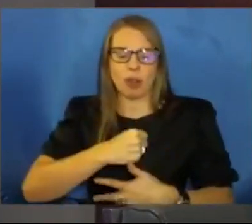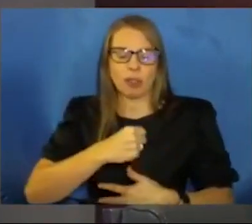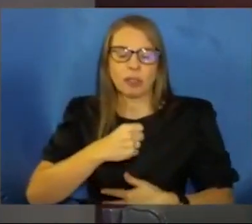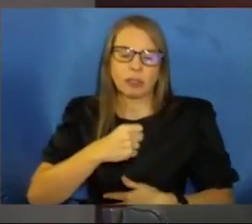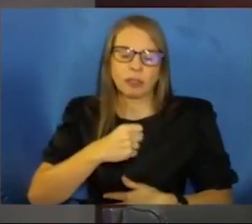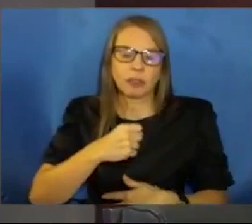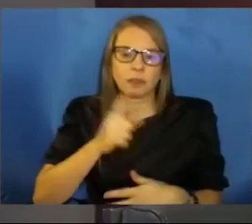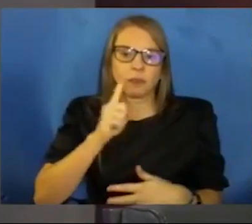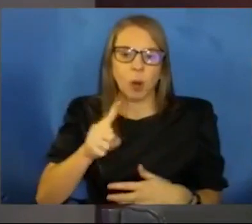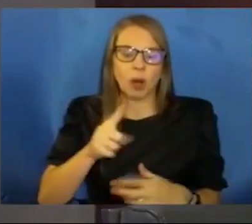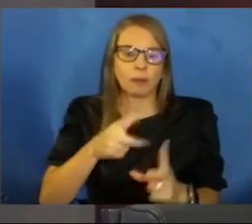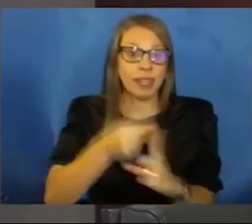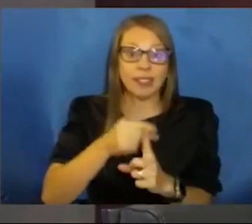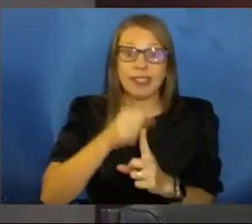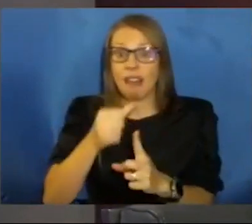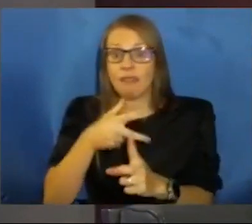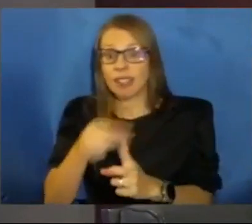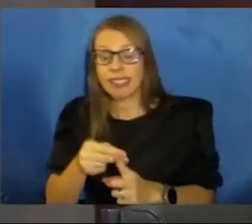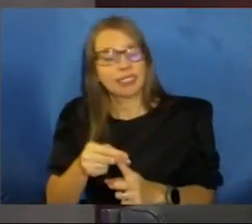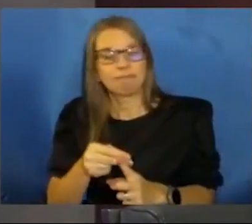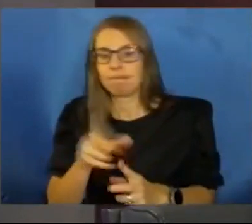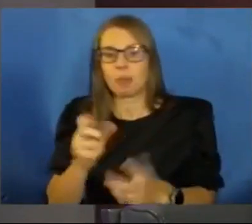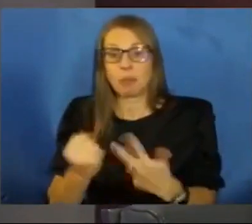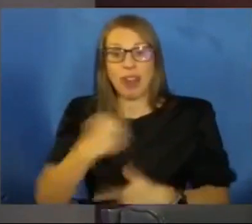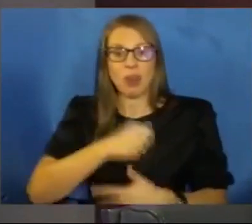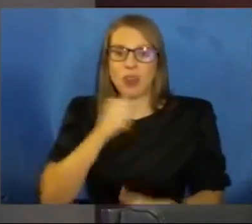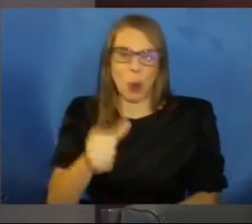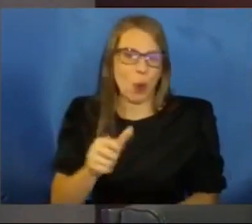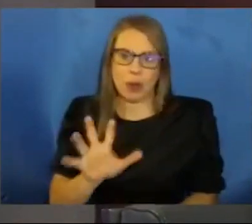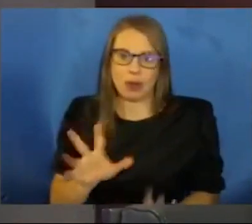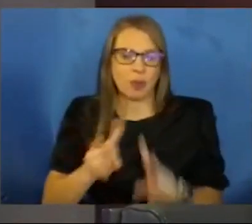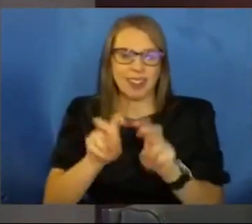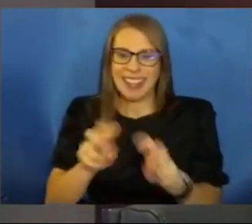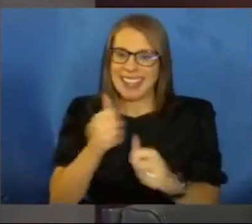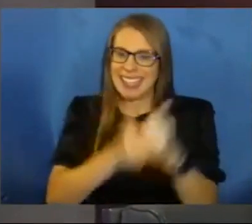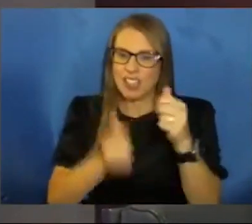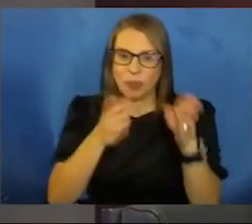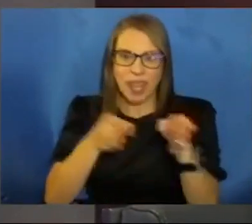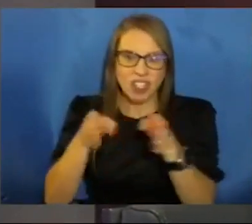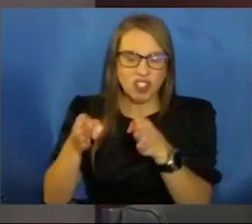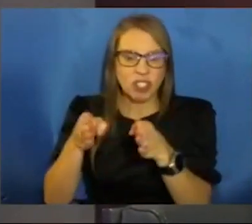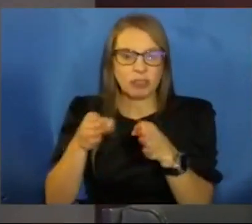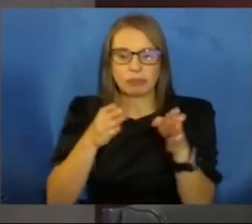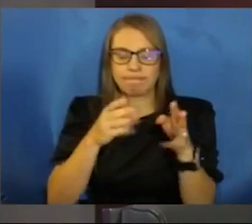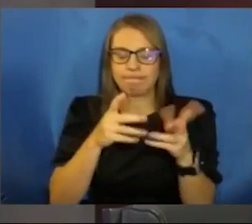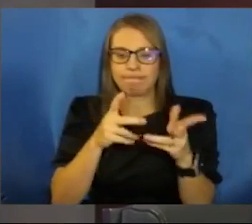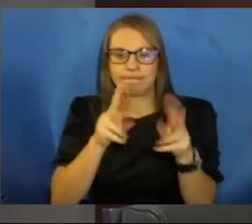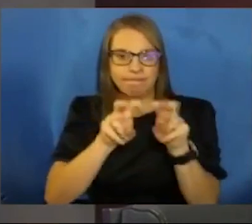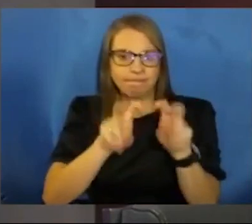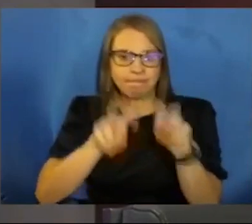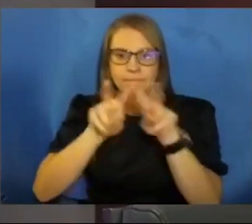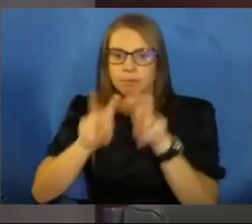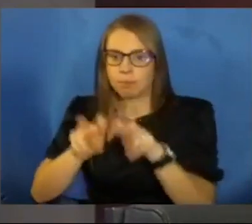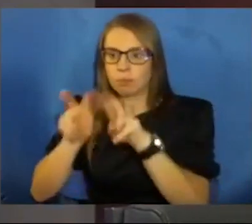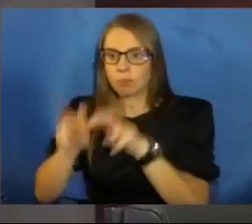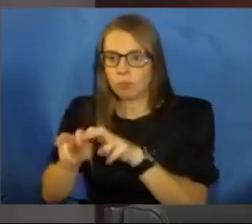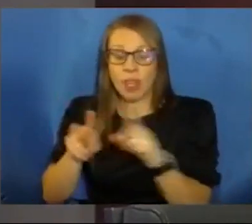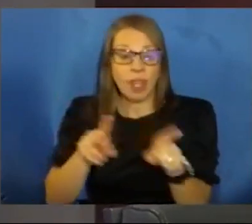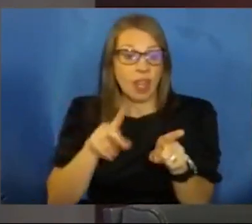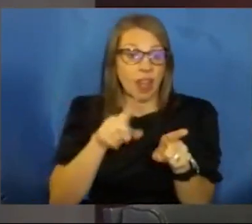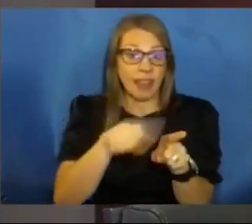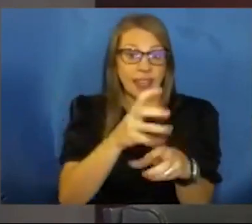lives here, do we get priority? You know, we don't look at it that way in terms of, you know, where do you live? The other thing people ask, which I think is fair,